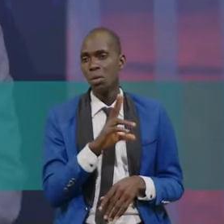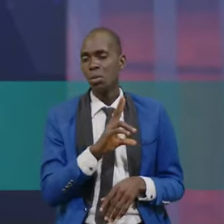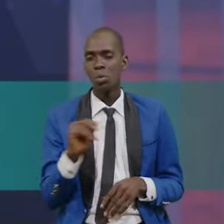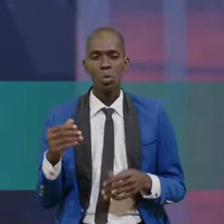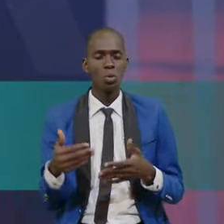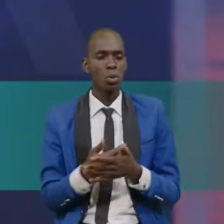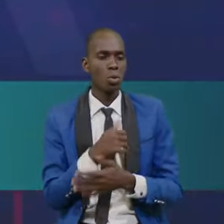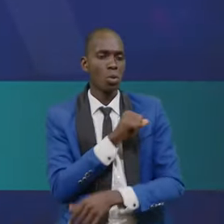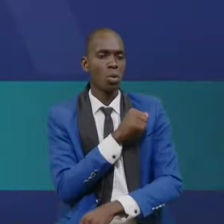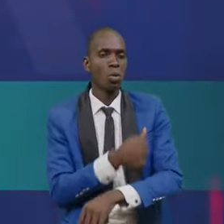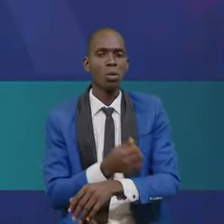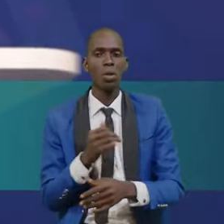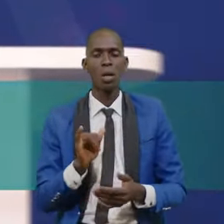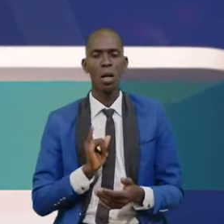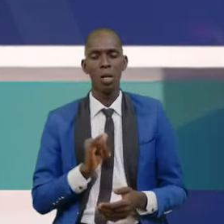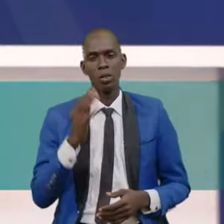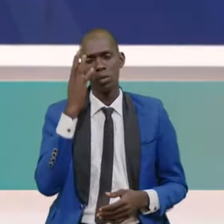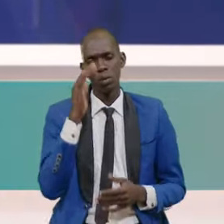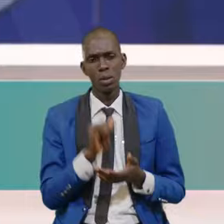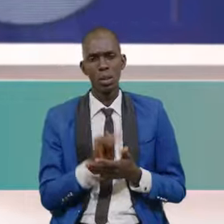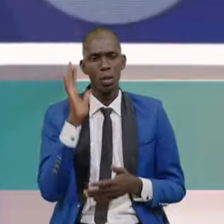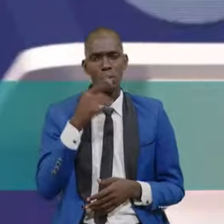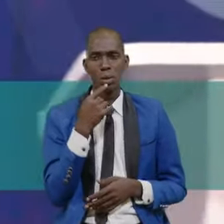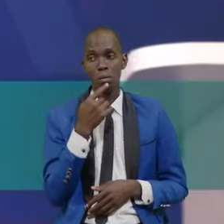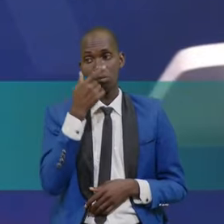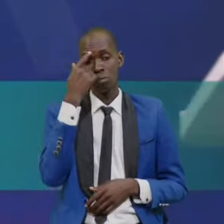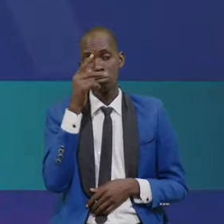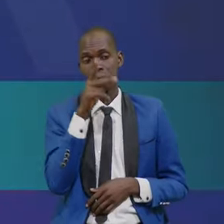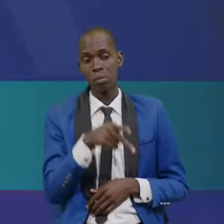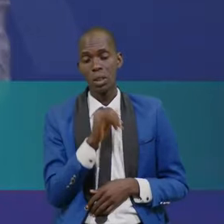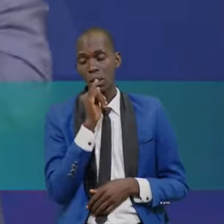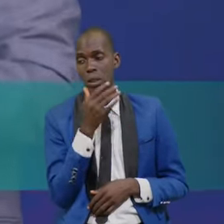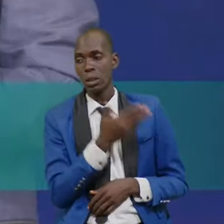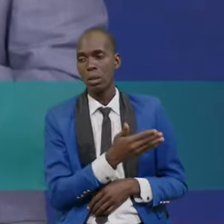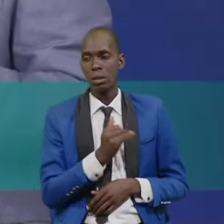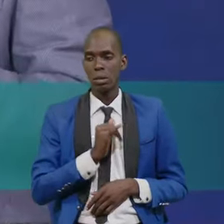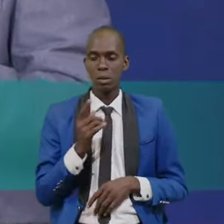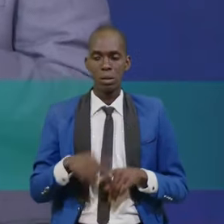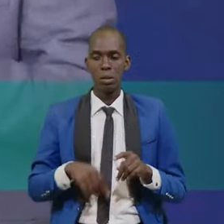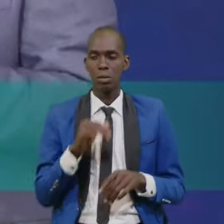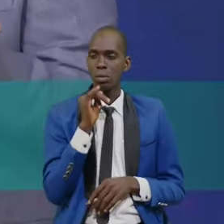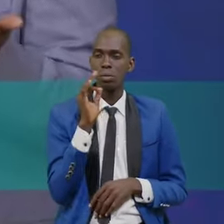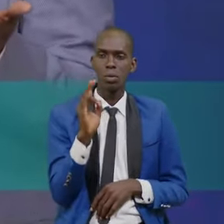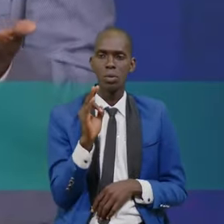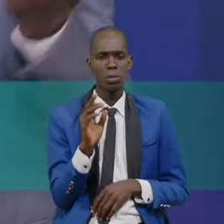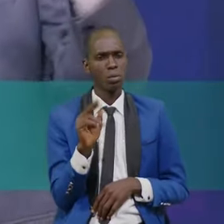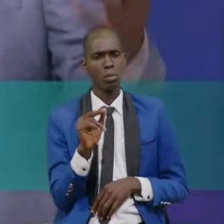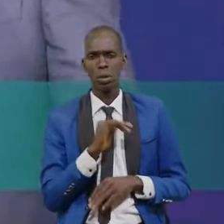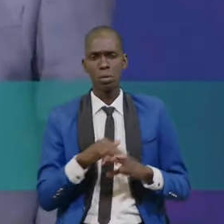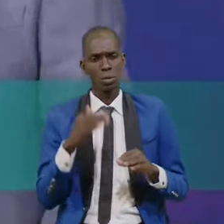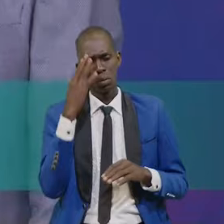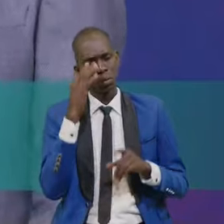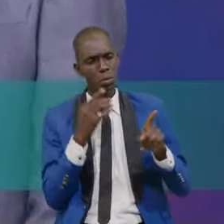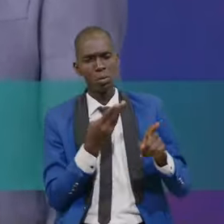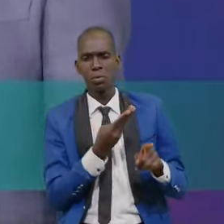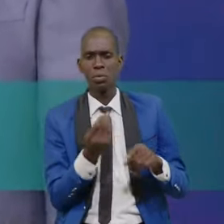know that I will see. Because he's there, I cannot talk. Hold on. I didn't know him a few years